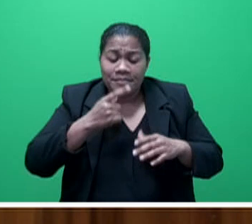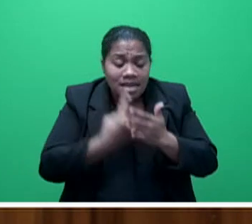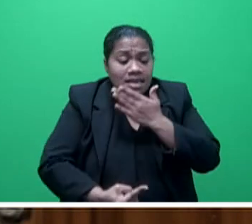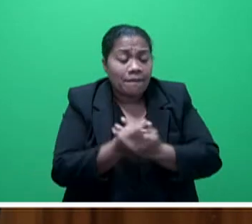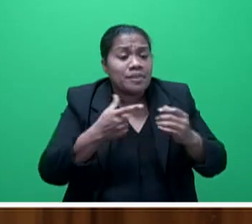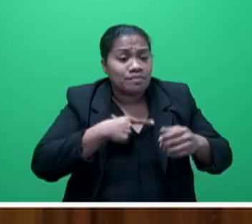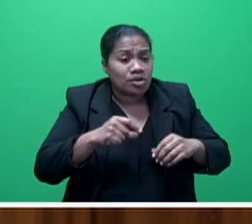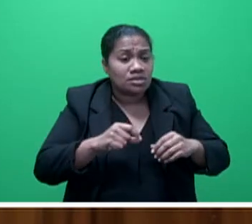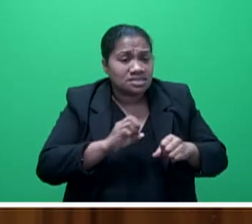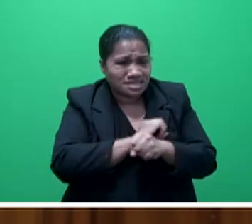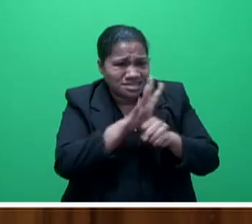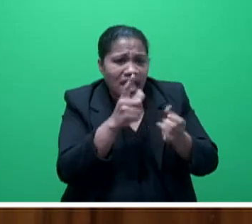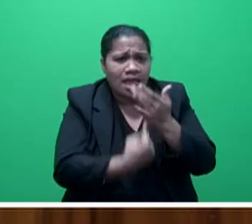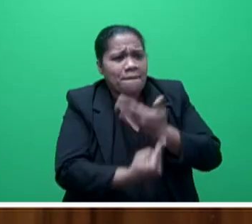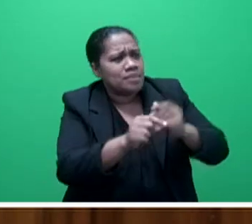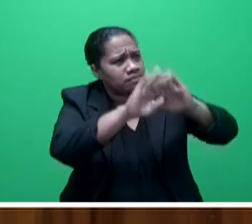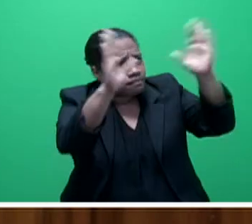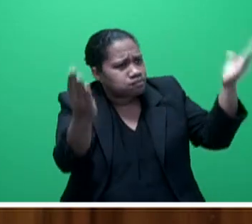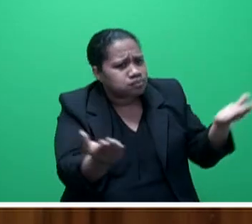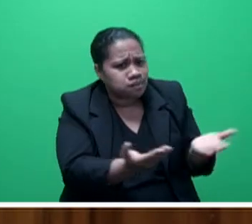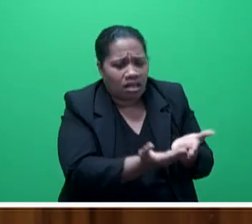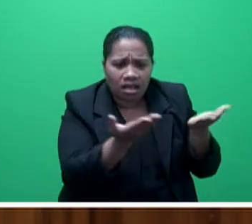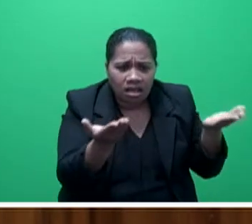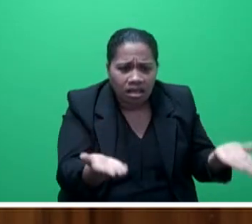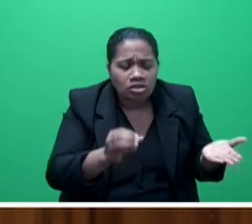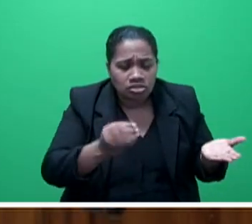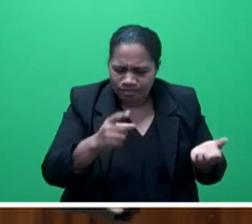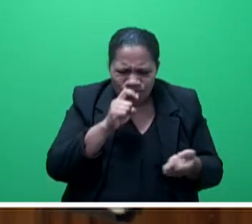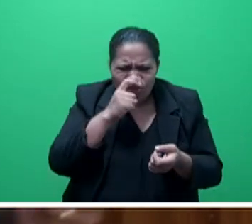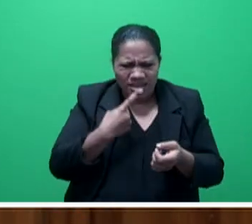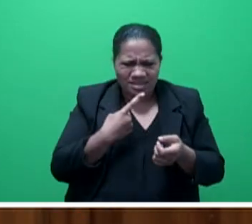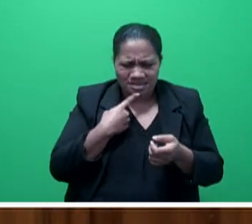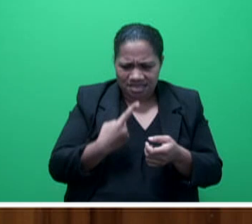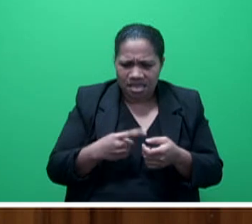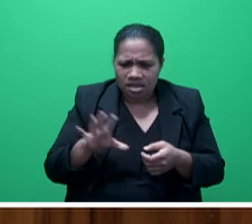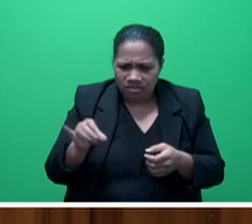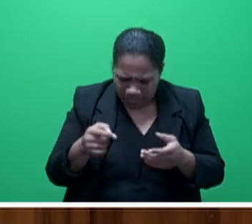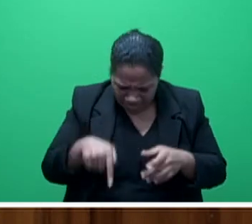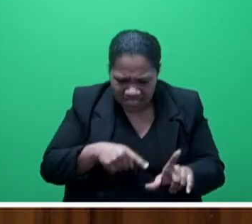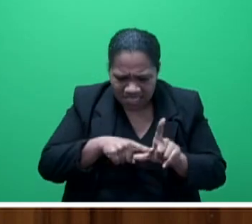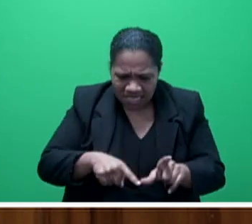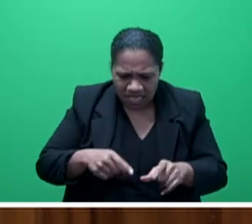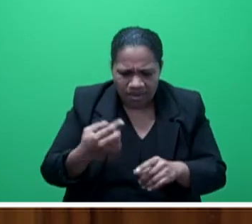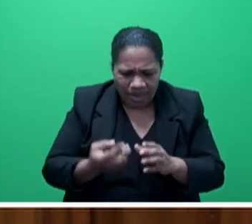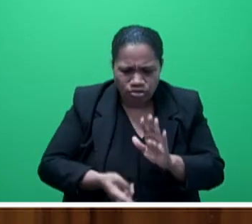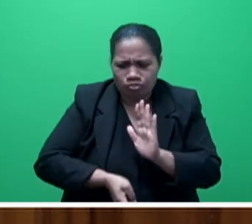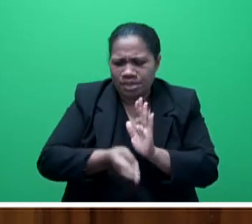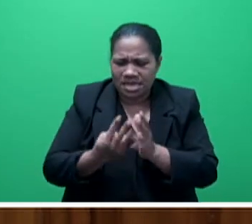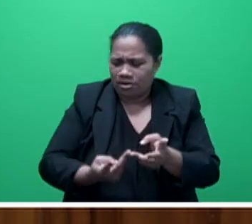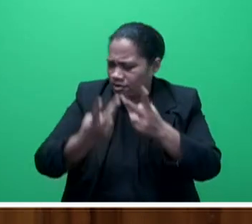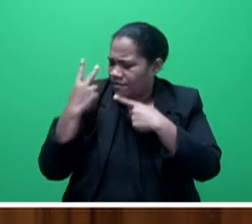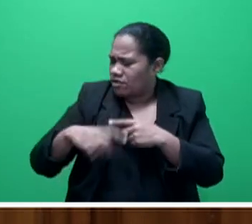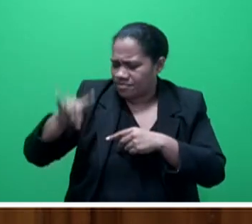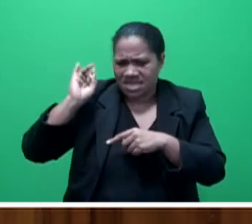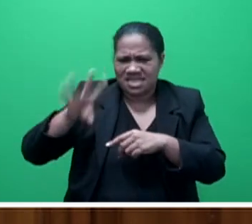So you cannot take the downturn this year to be a reflection of the past 10 years. It is an anomalous year. It is an anomalous year. So